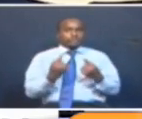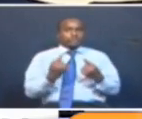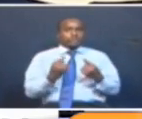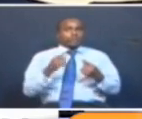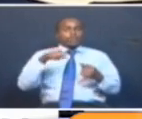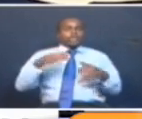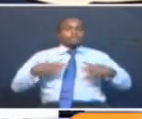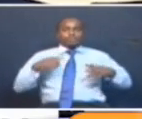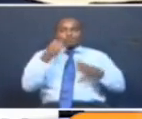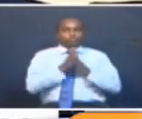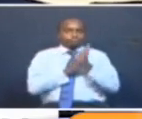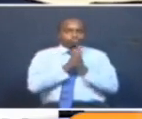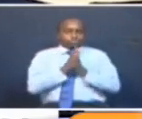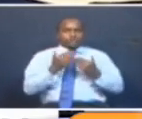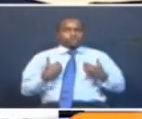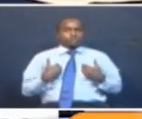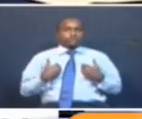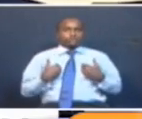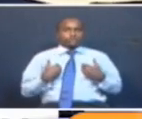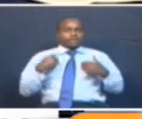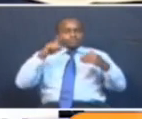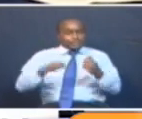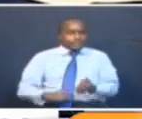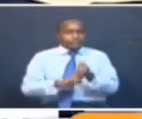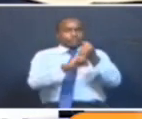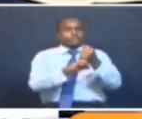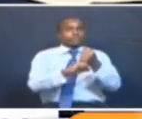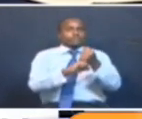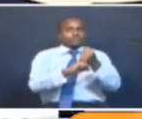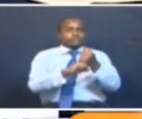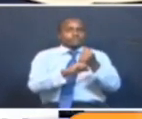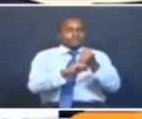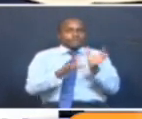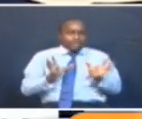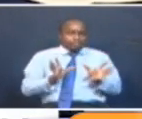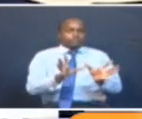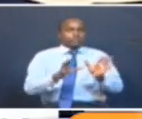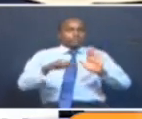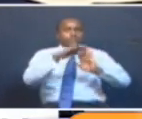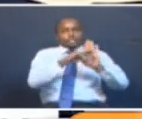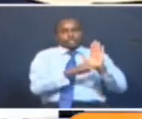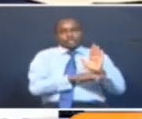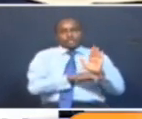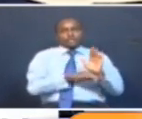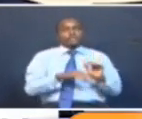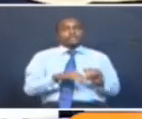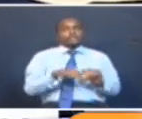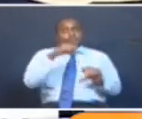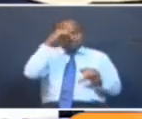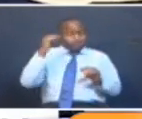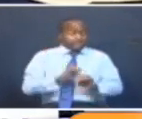goodwill must get up and support, push this agenda. Because it's